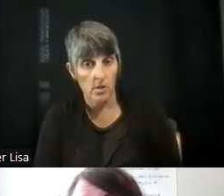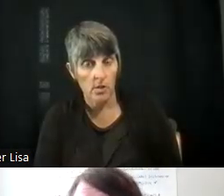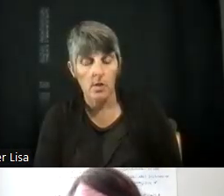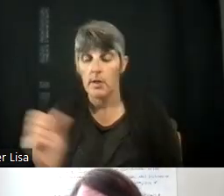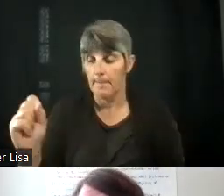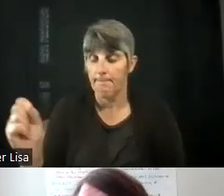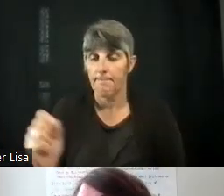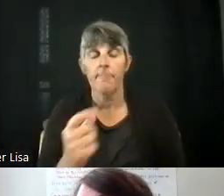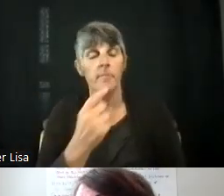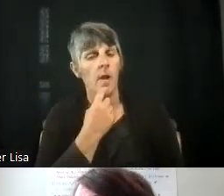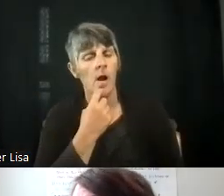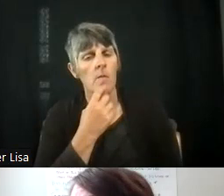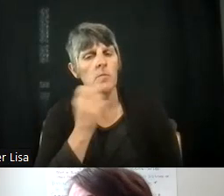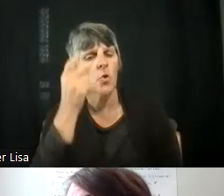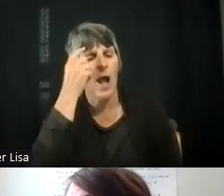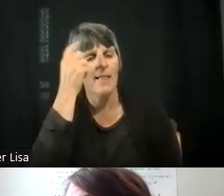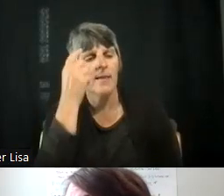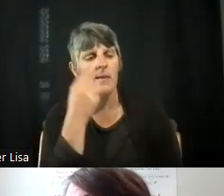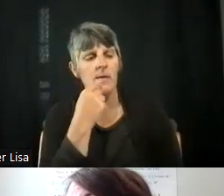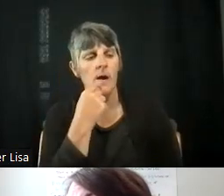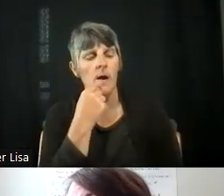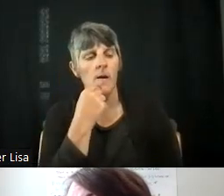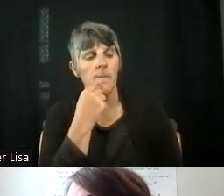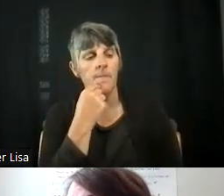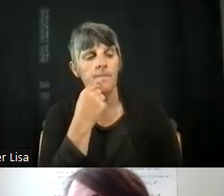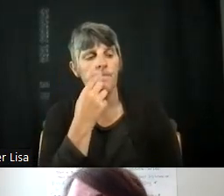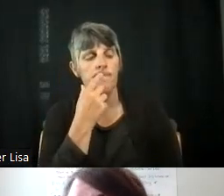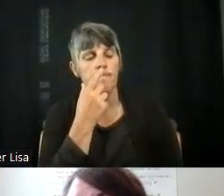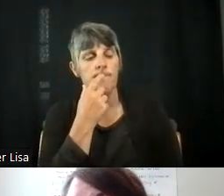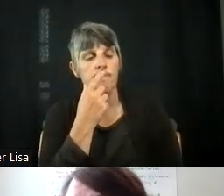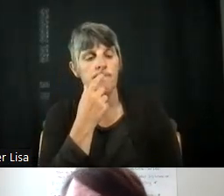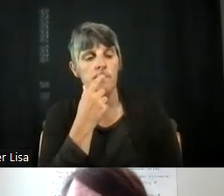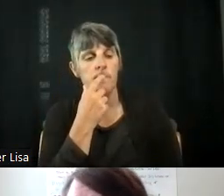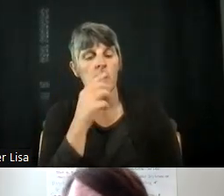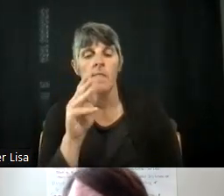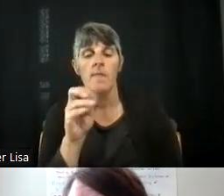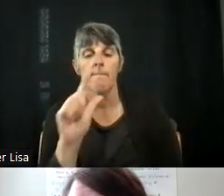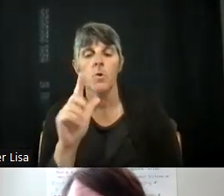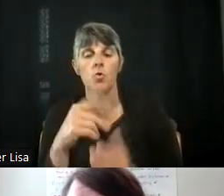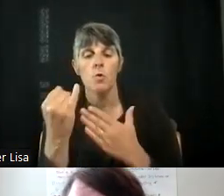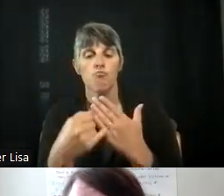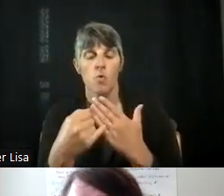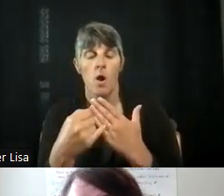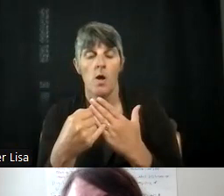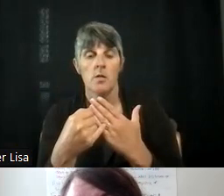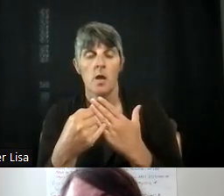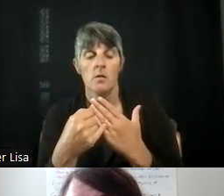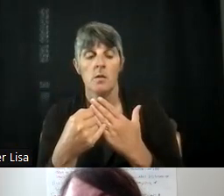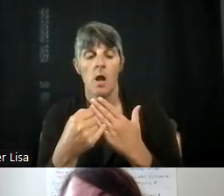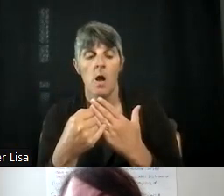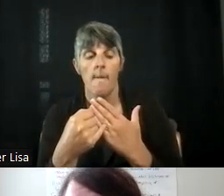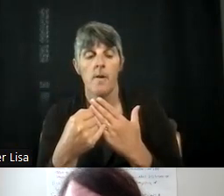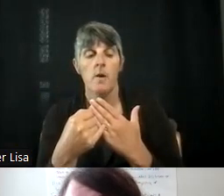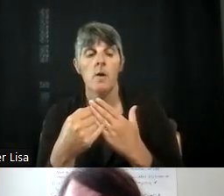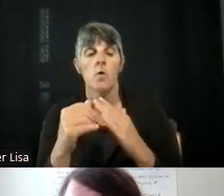Yeah. So I think the mural projects, we're